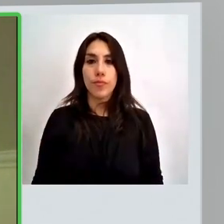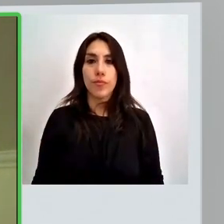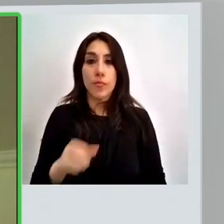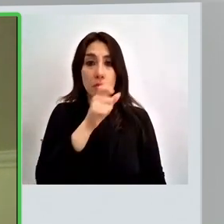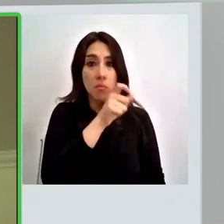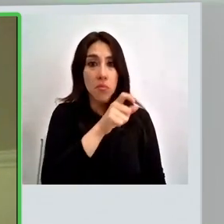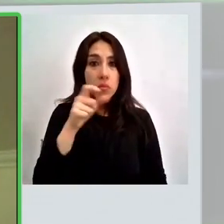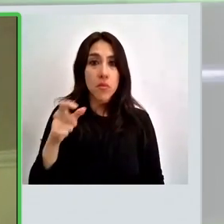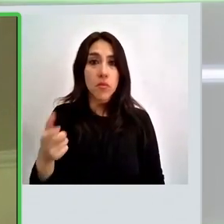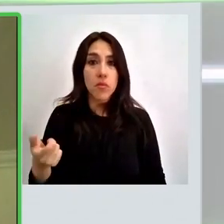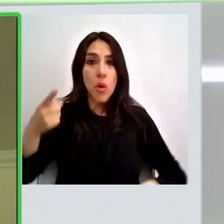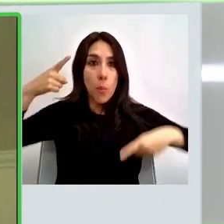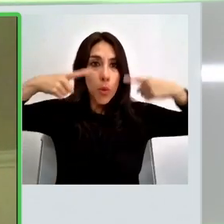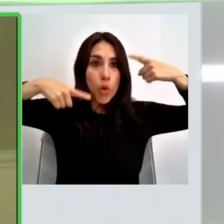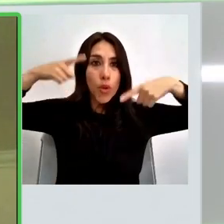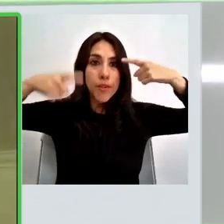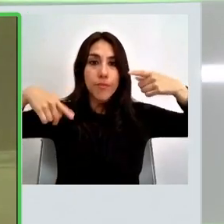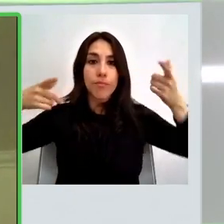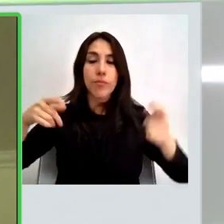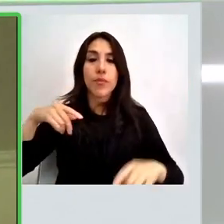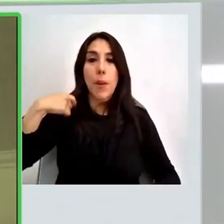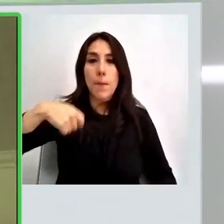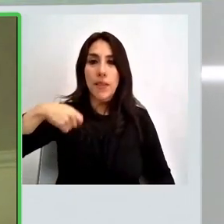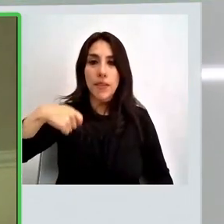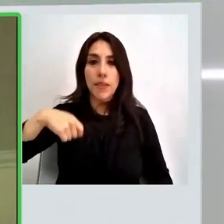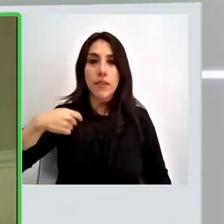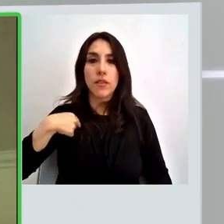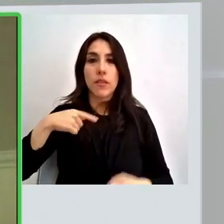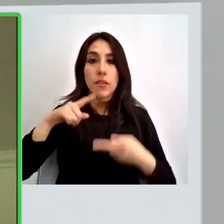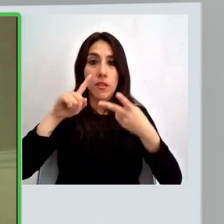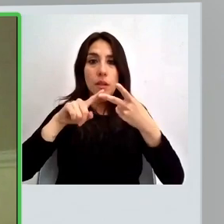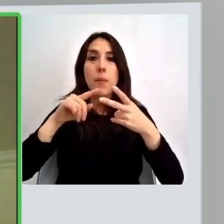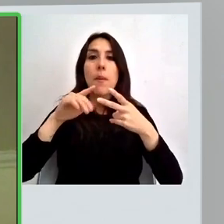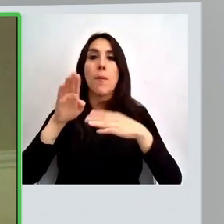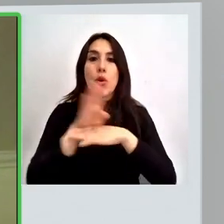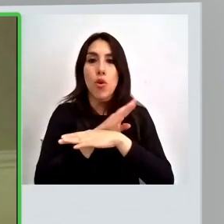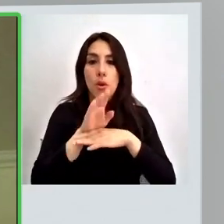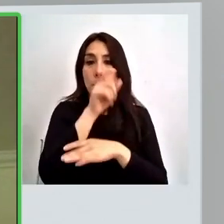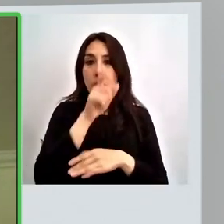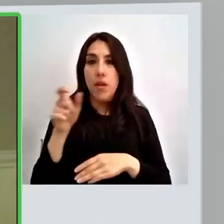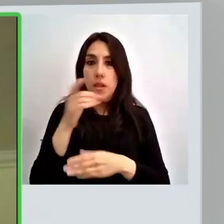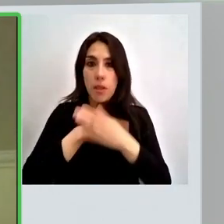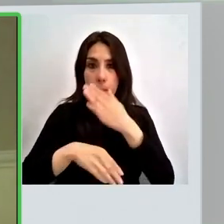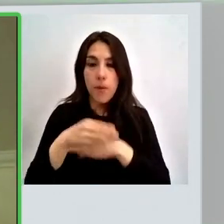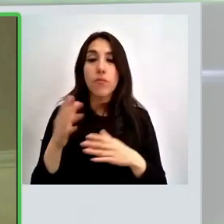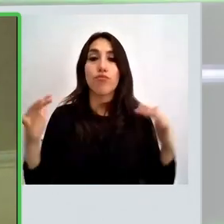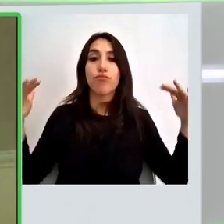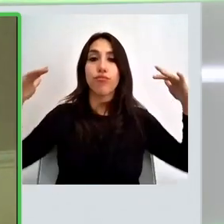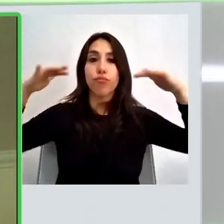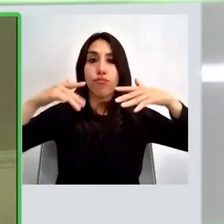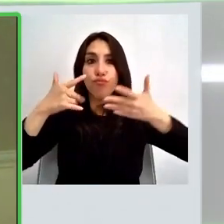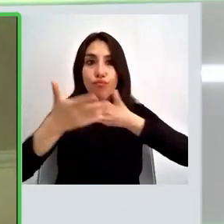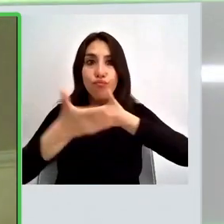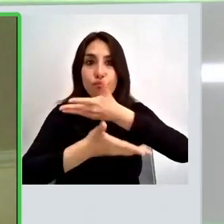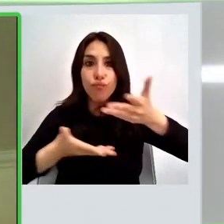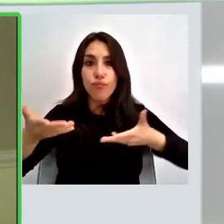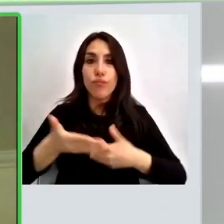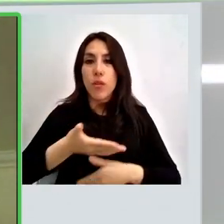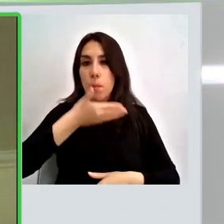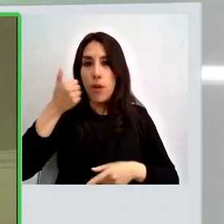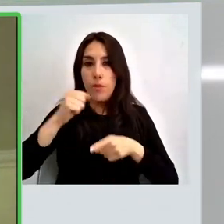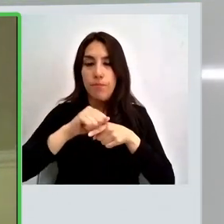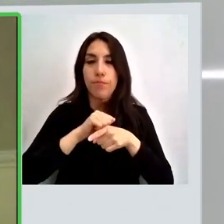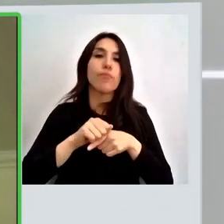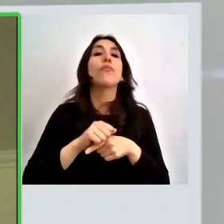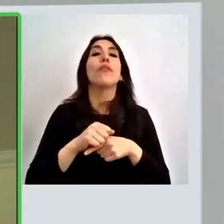best practices. What have companies who have successfully employed people with disabilities, what did they do? What were their